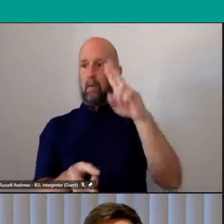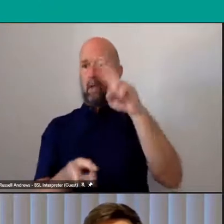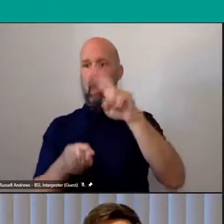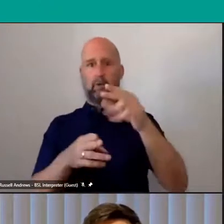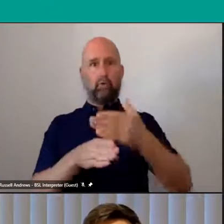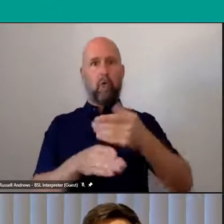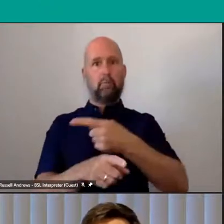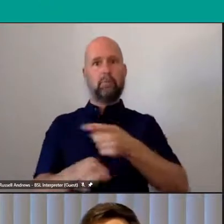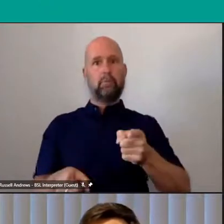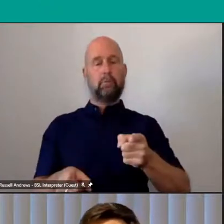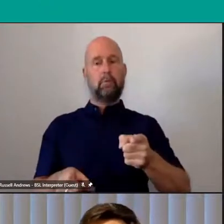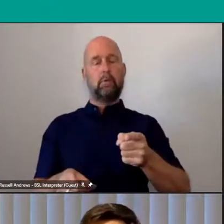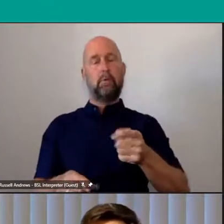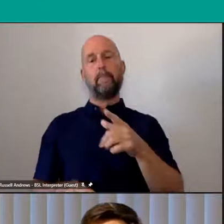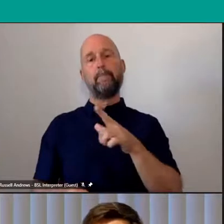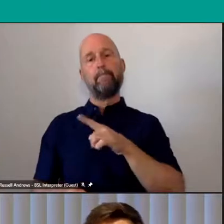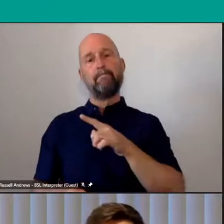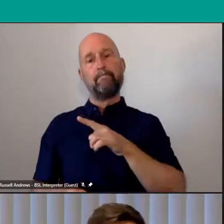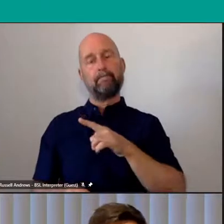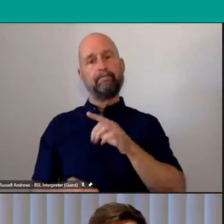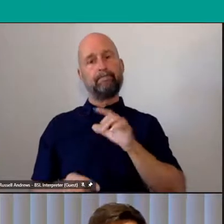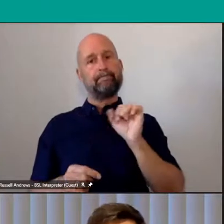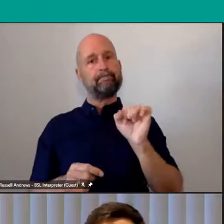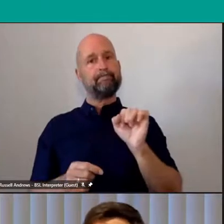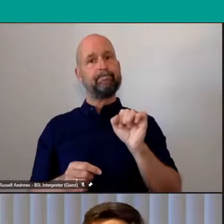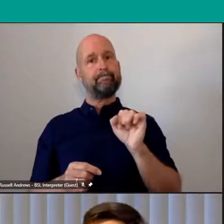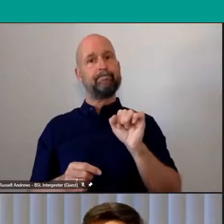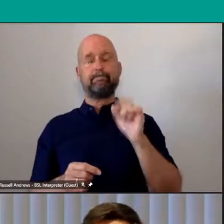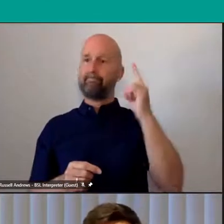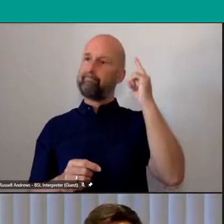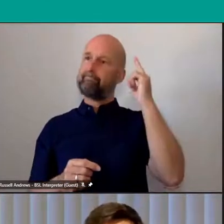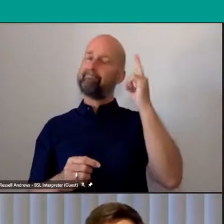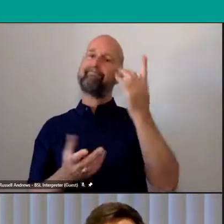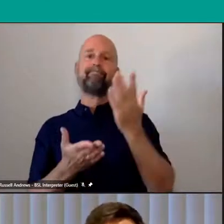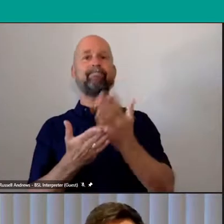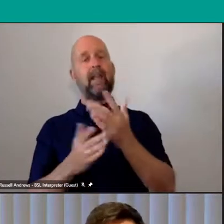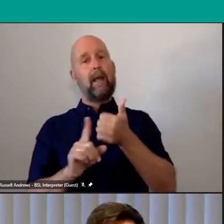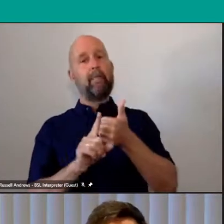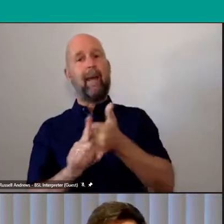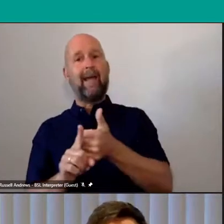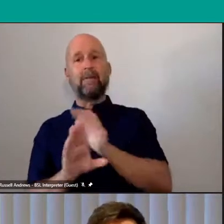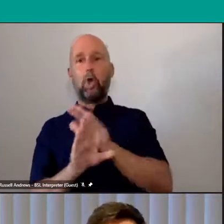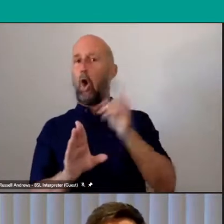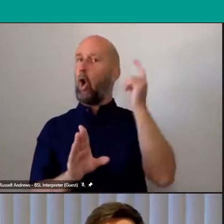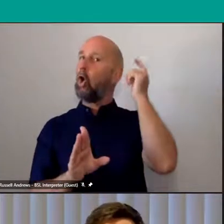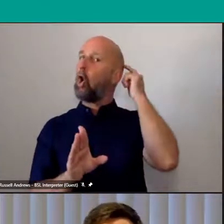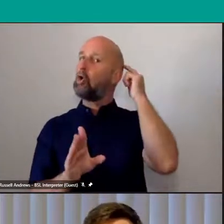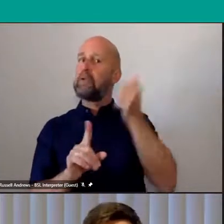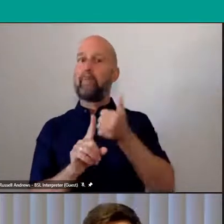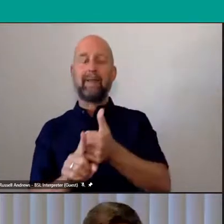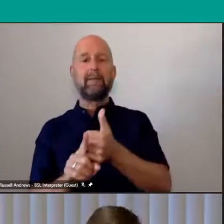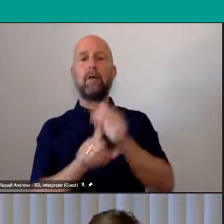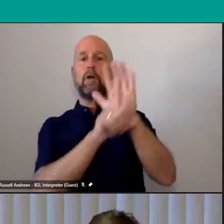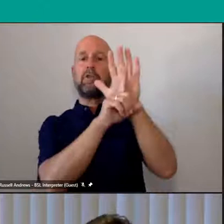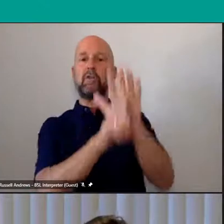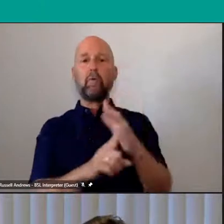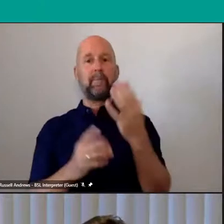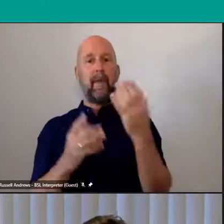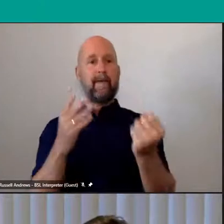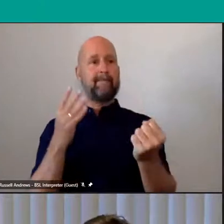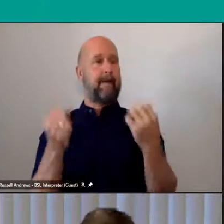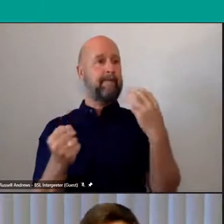to the unconscious bias, the discrimination that is just there. That